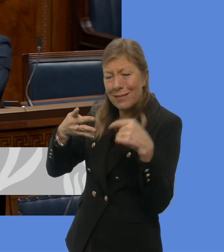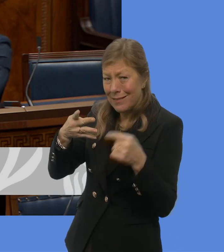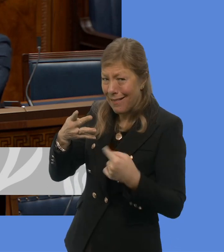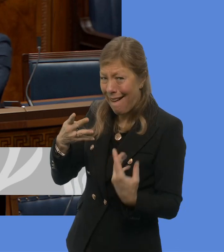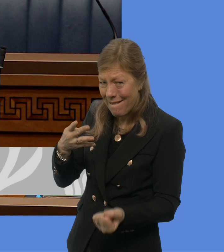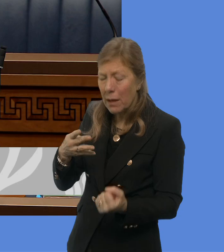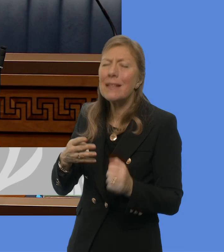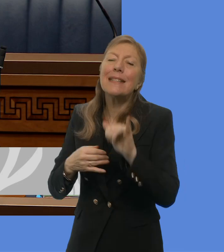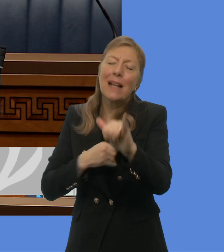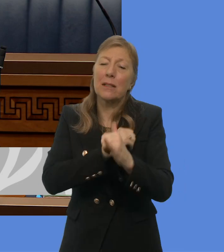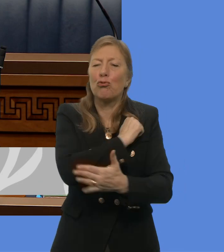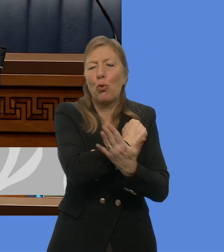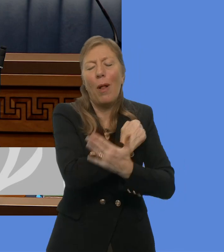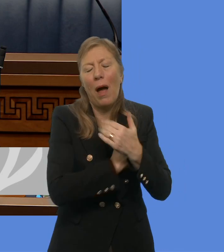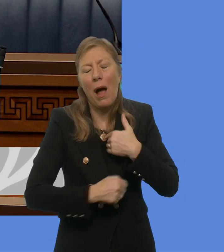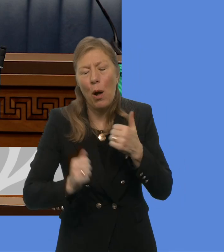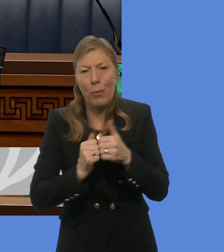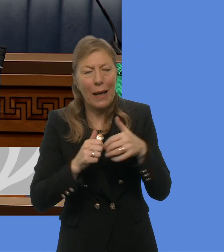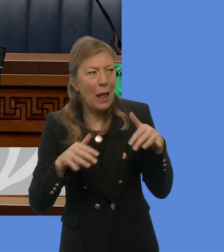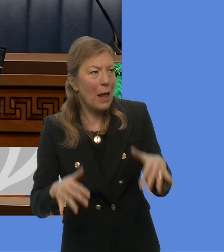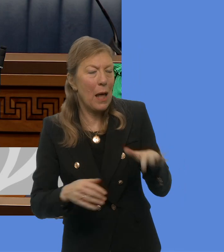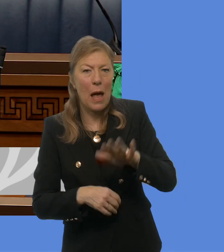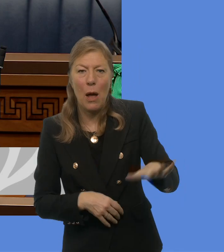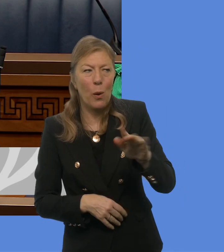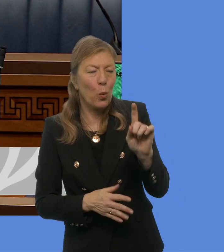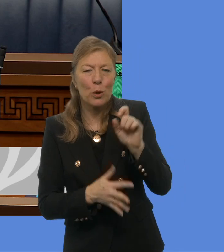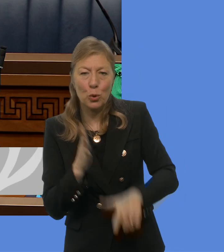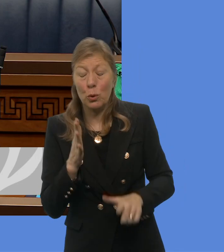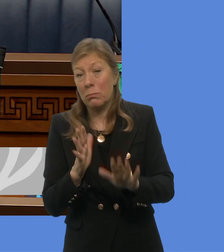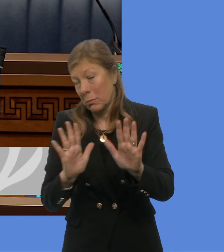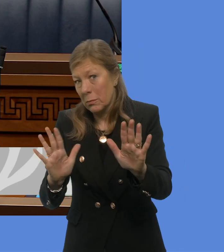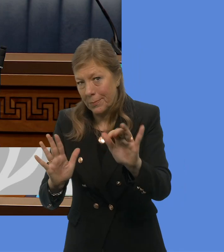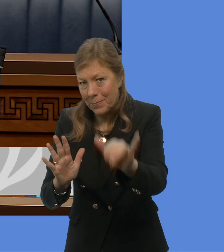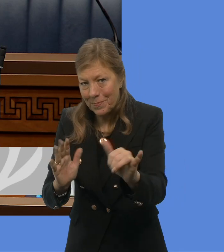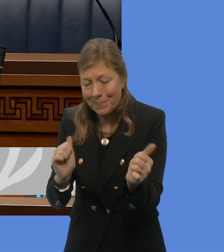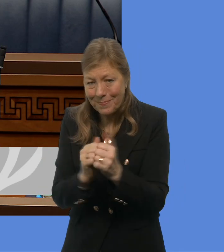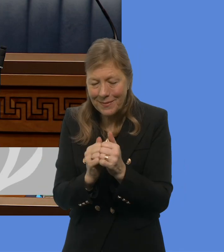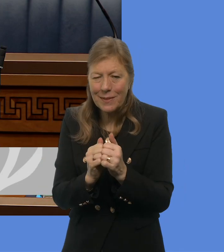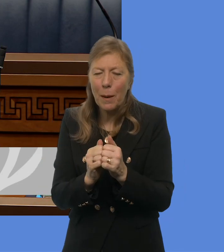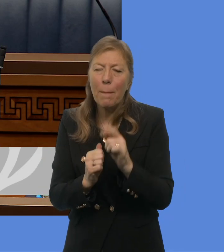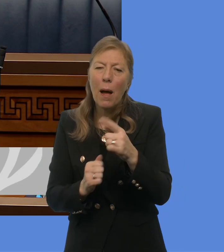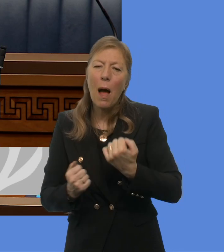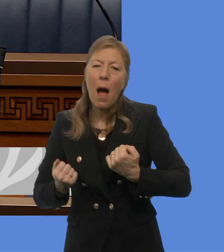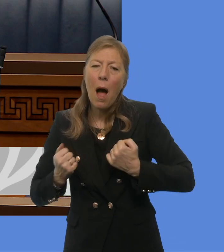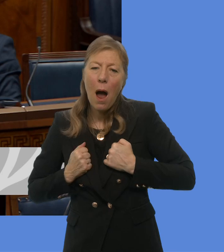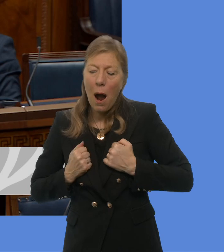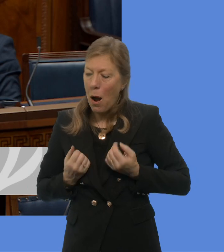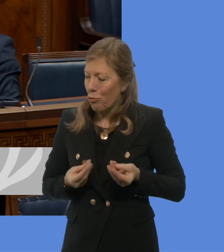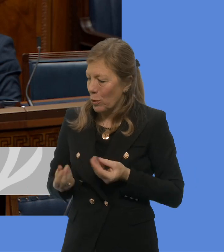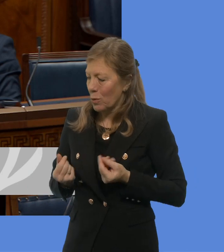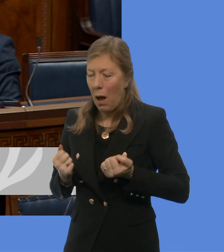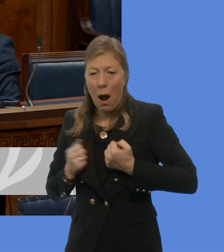rural issues with healthcare delivery, absolutely. And then we say to ourselves, well, what are our resources and what is our ability to meet